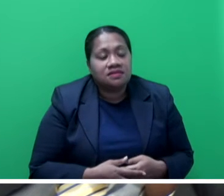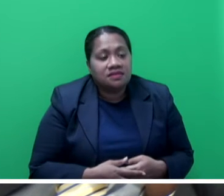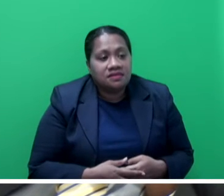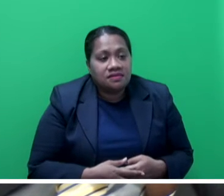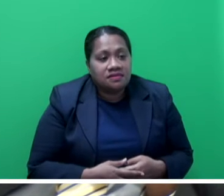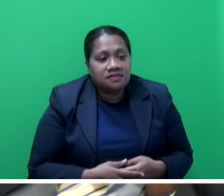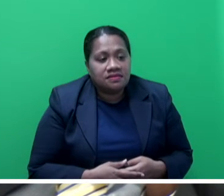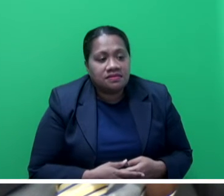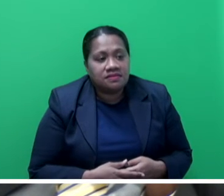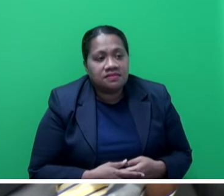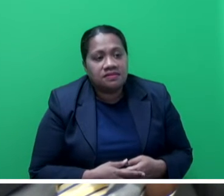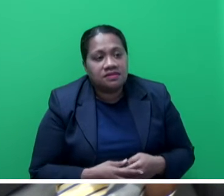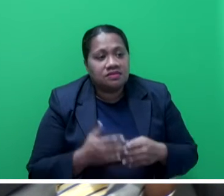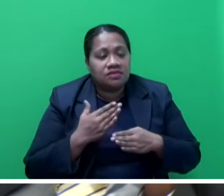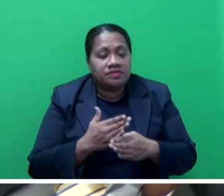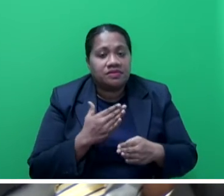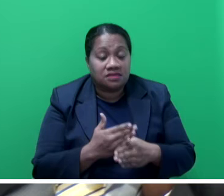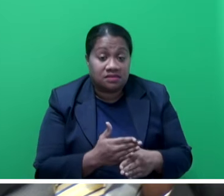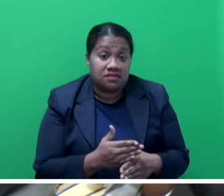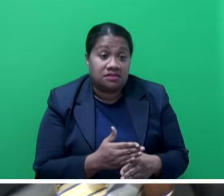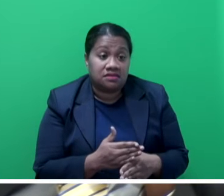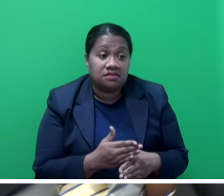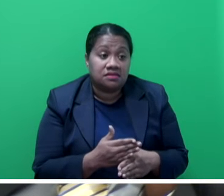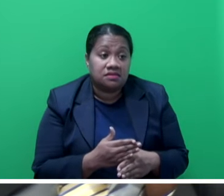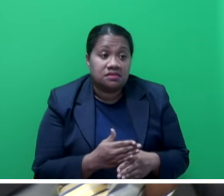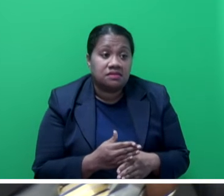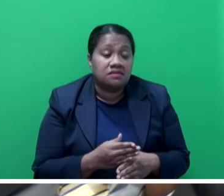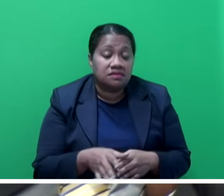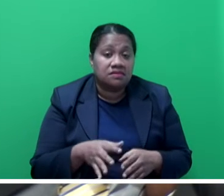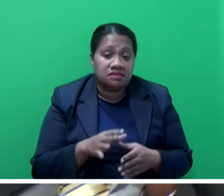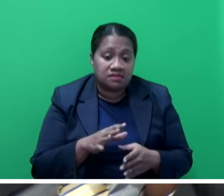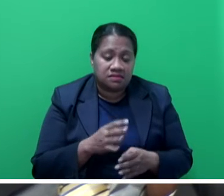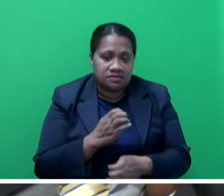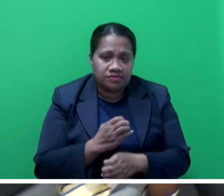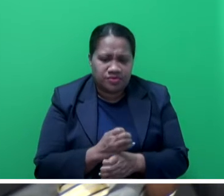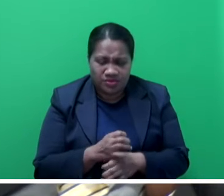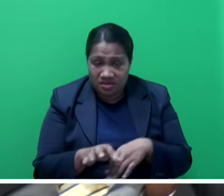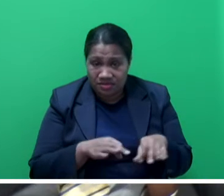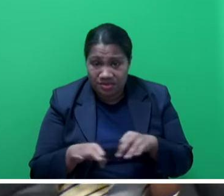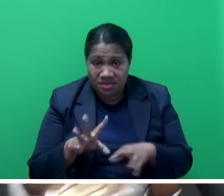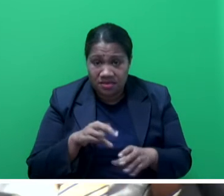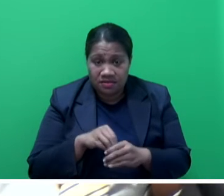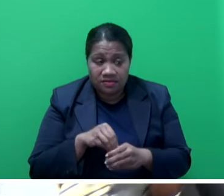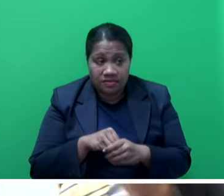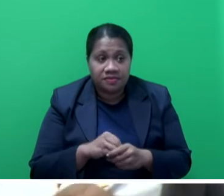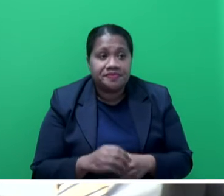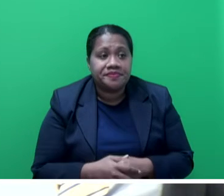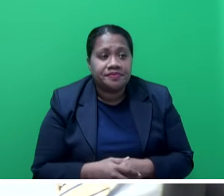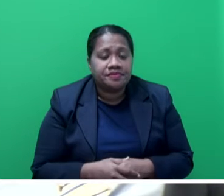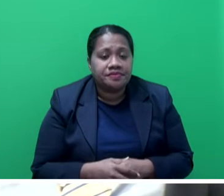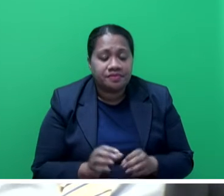to operationalizing the deployment. The initial planning has involved non-governmental